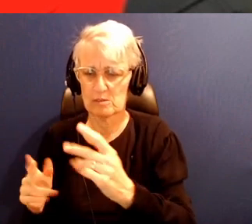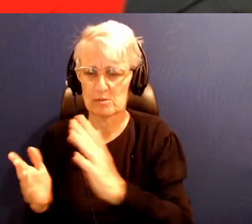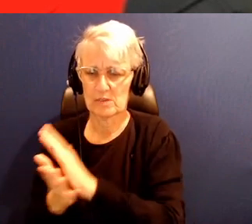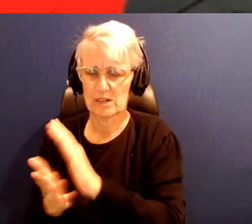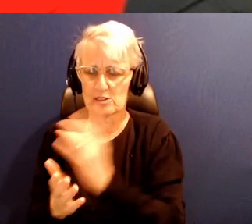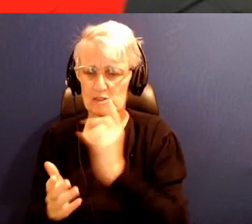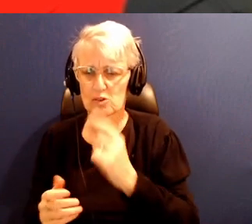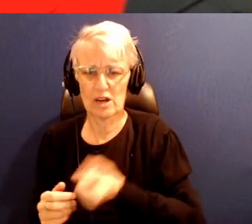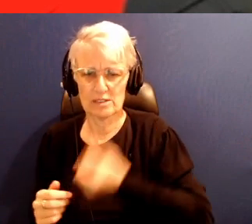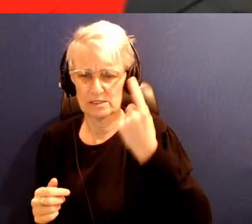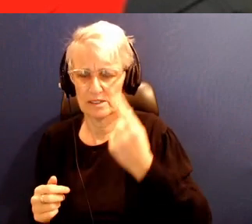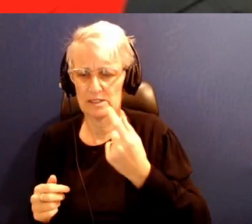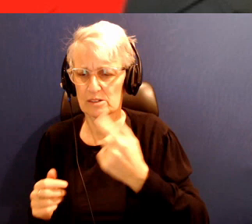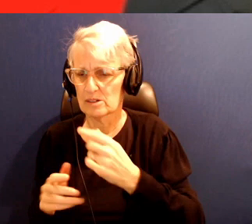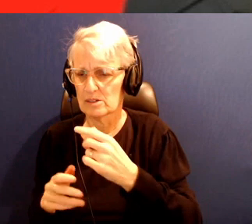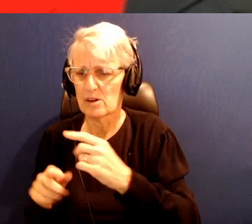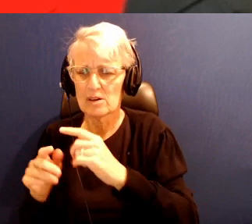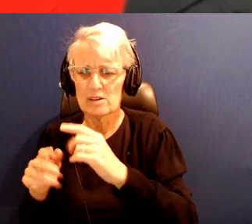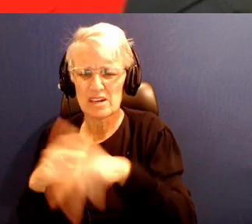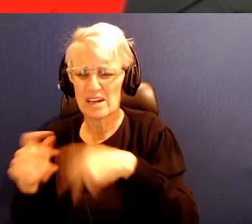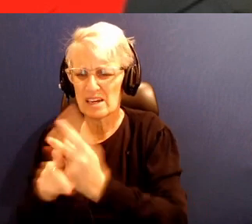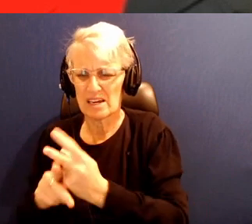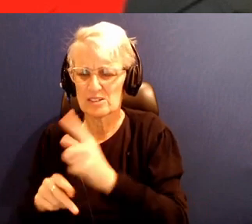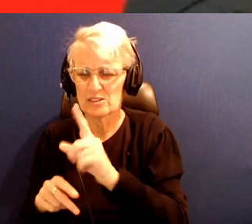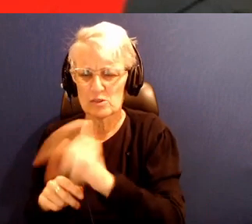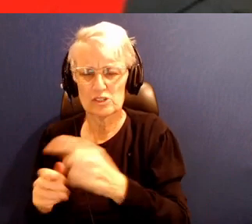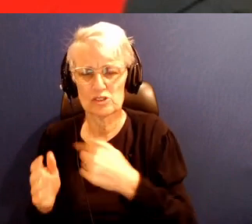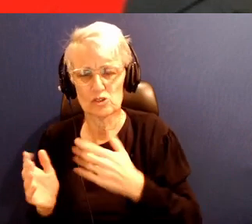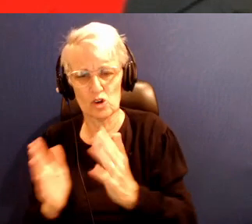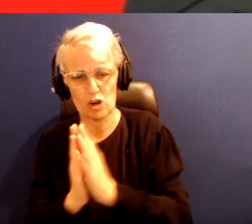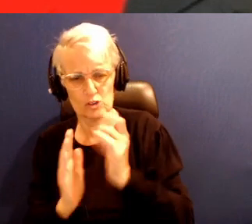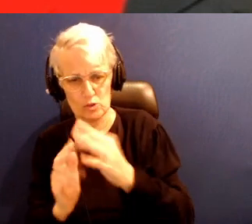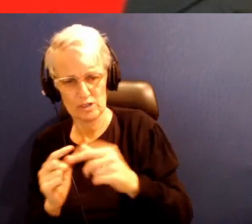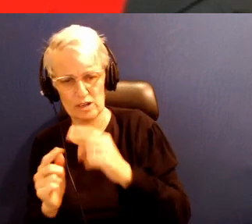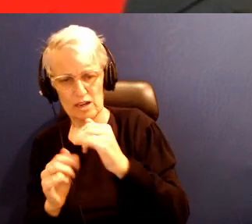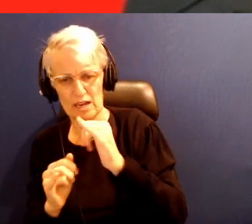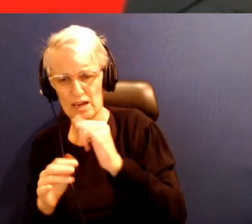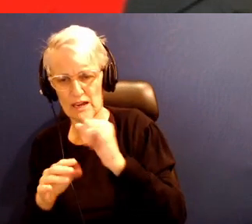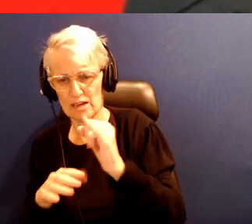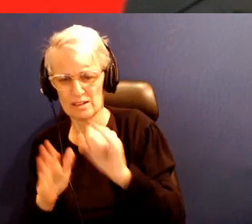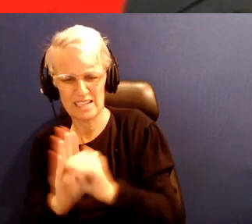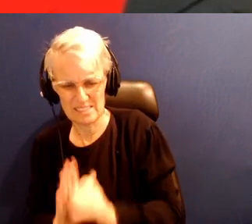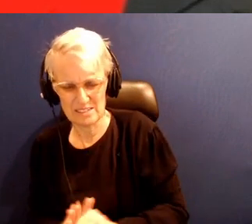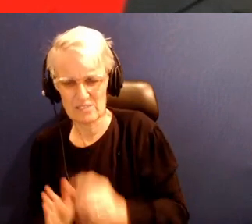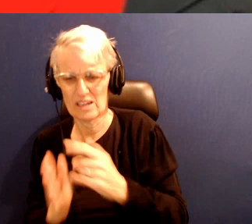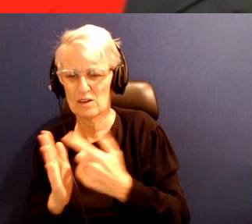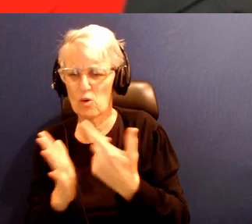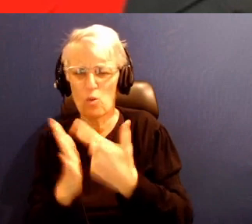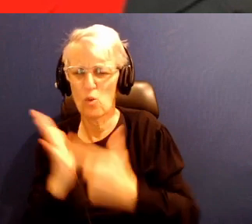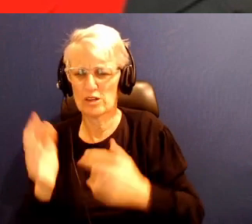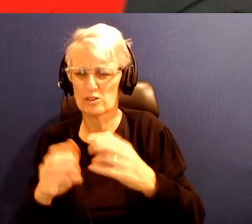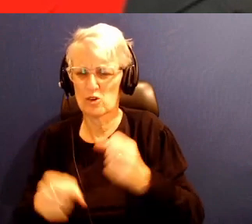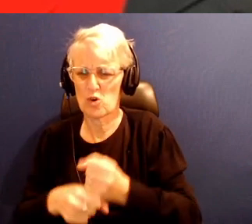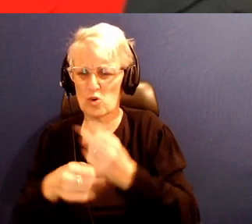proposals page to better understand the types of questions to ask when identifying the structural causes of